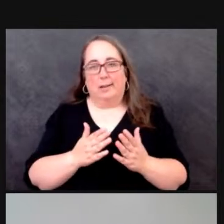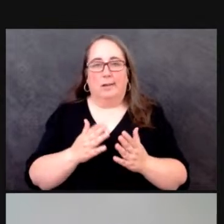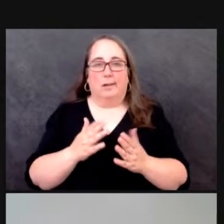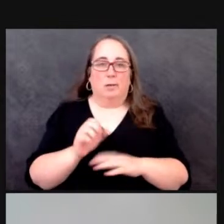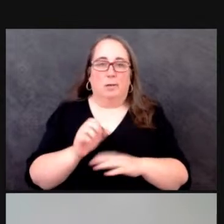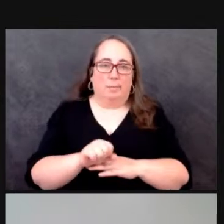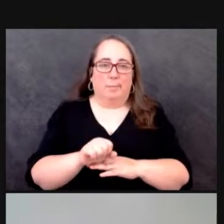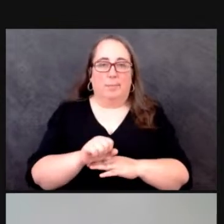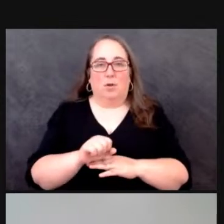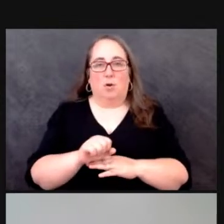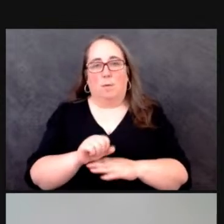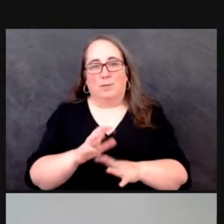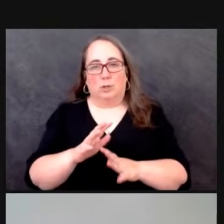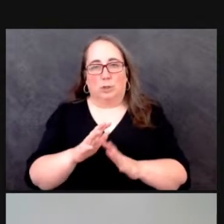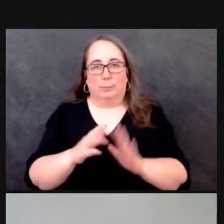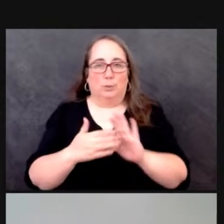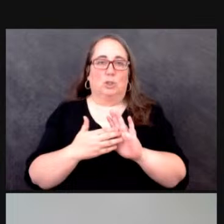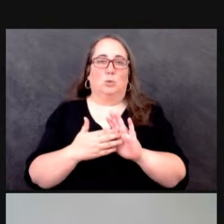over persecution.